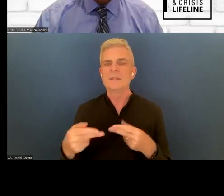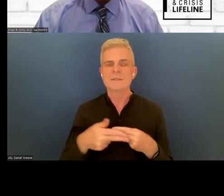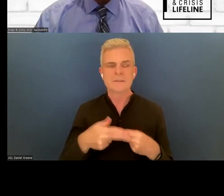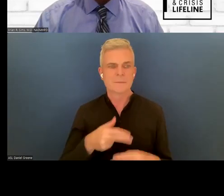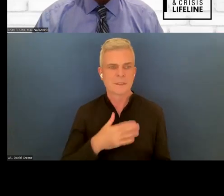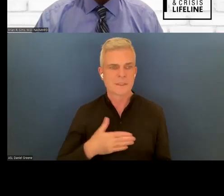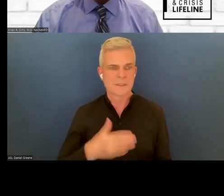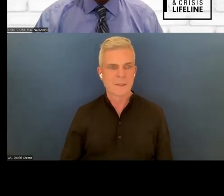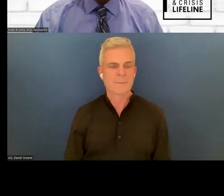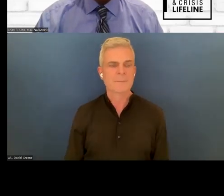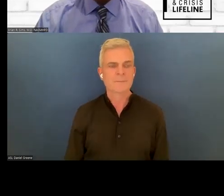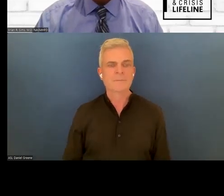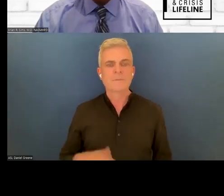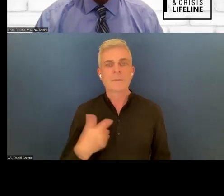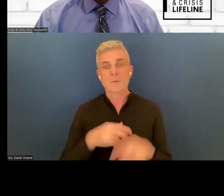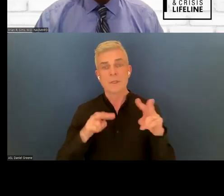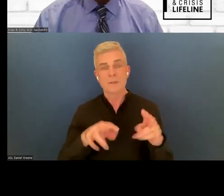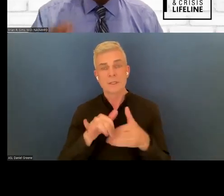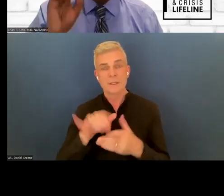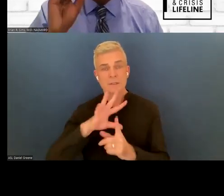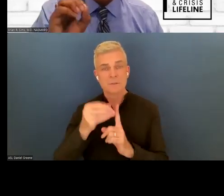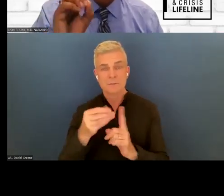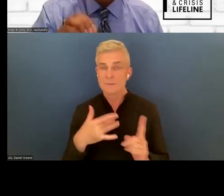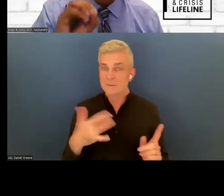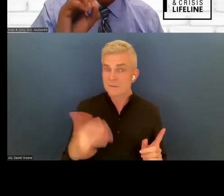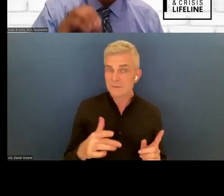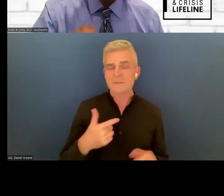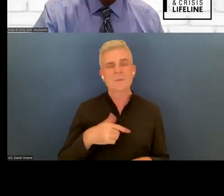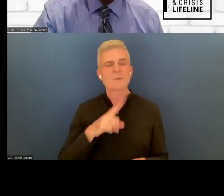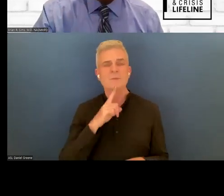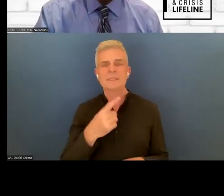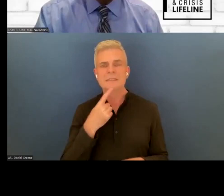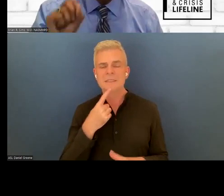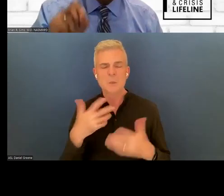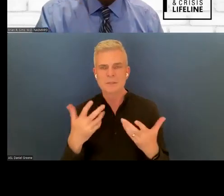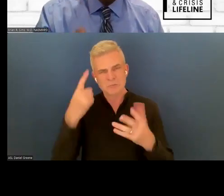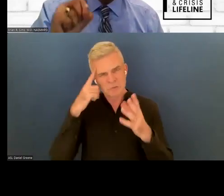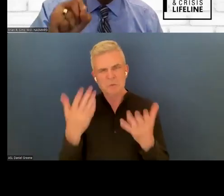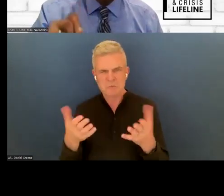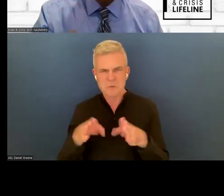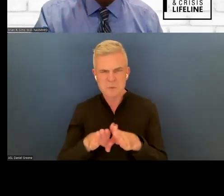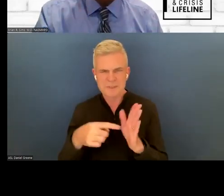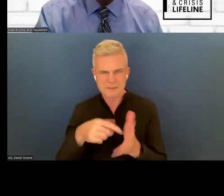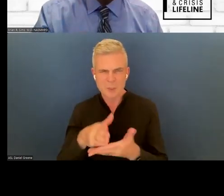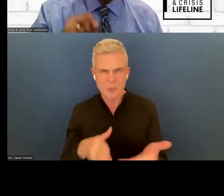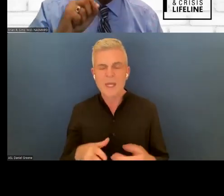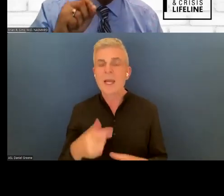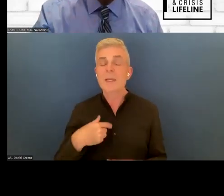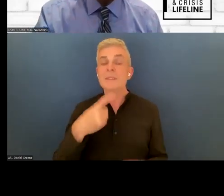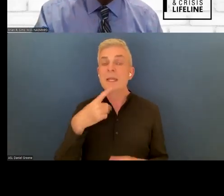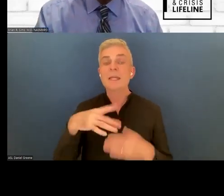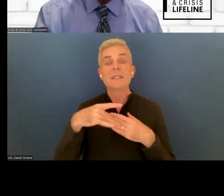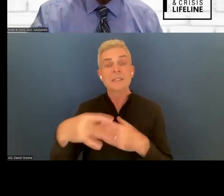take a look at this cultural sensitivity, what I'm really saying to kind of close things out is that leadership needs to step up